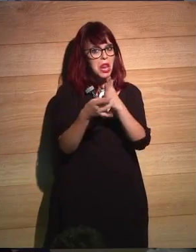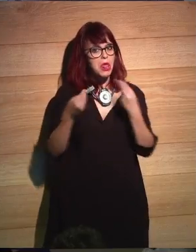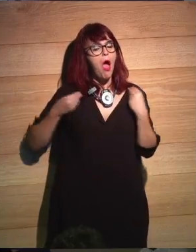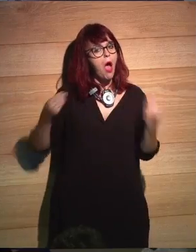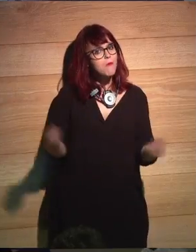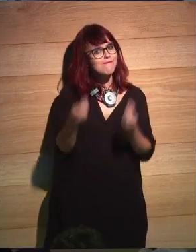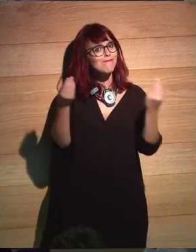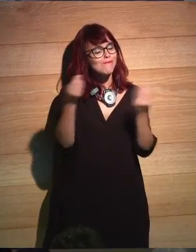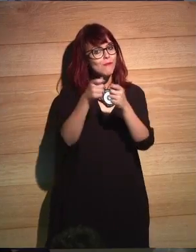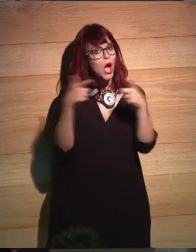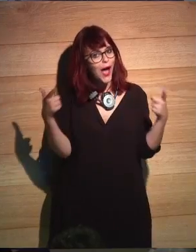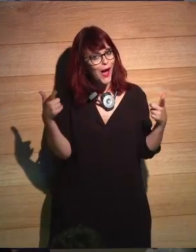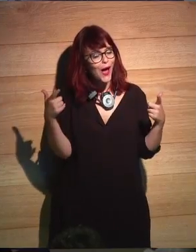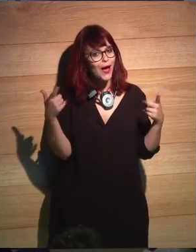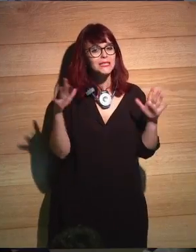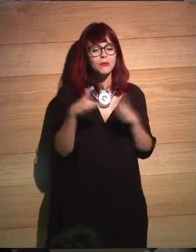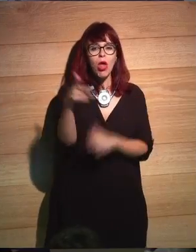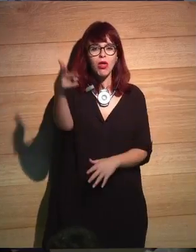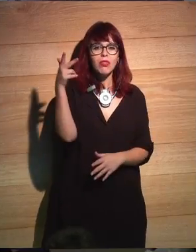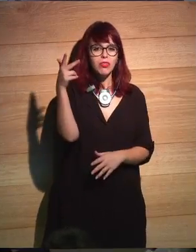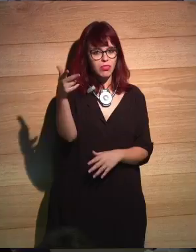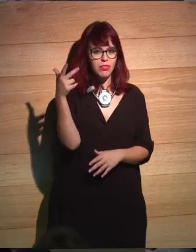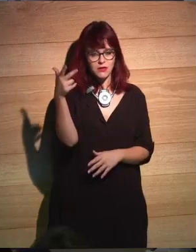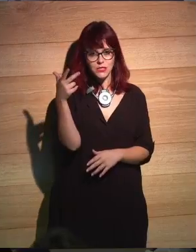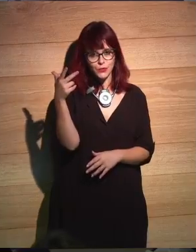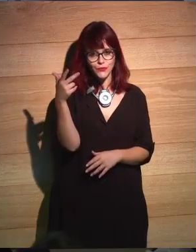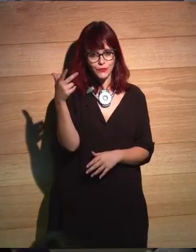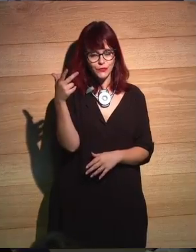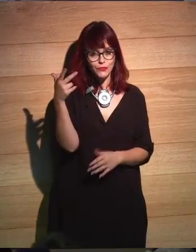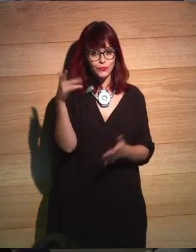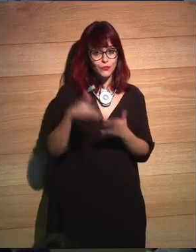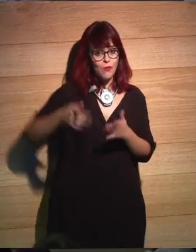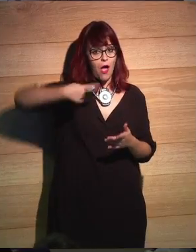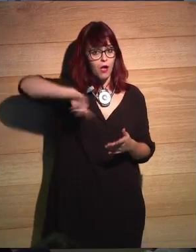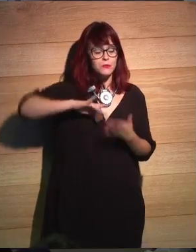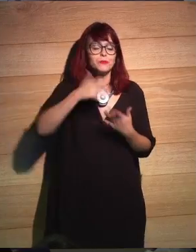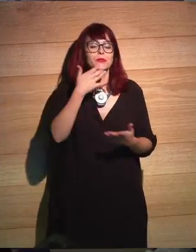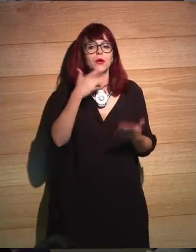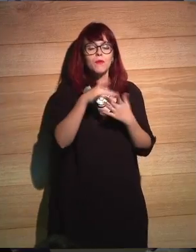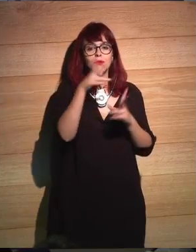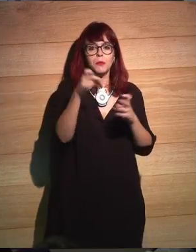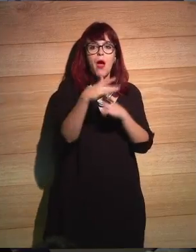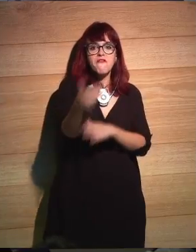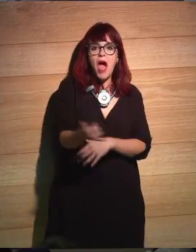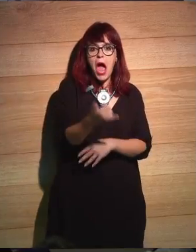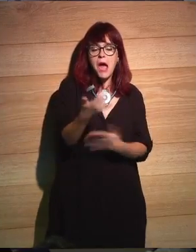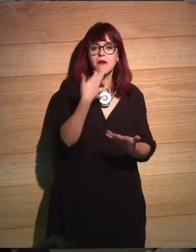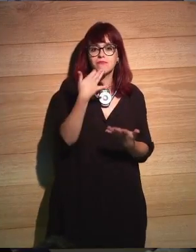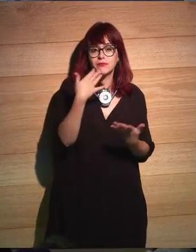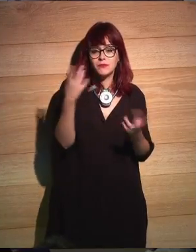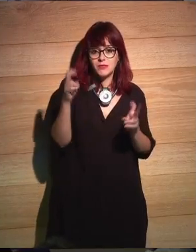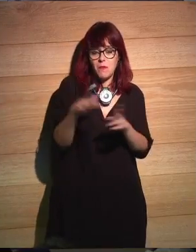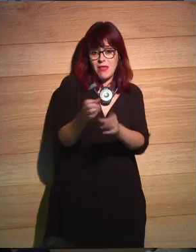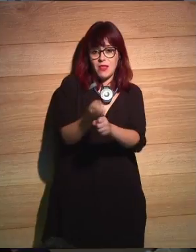rights for becoming ill and still getting your payment, etc. All these kinds of welfare